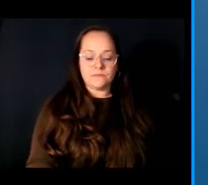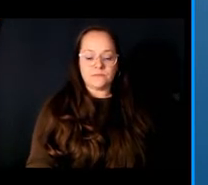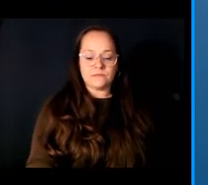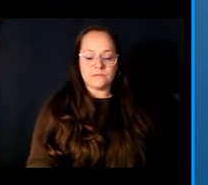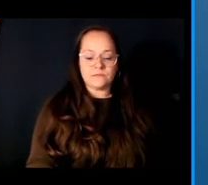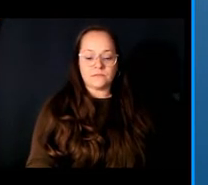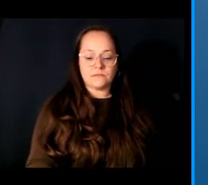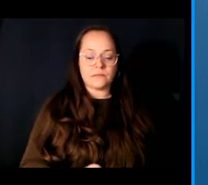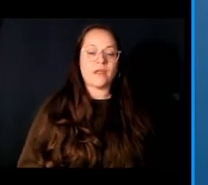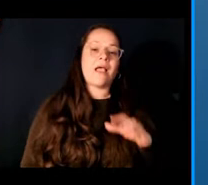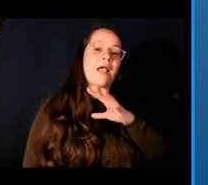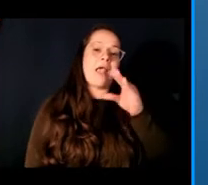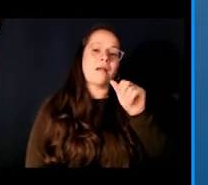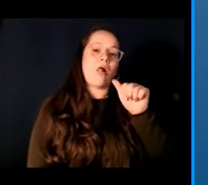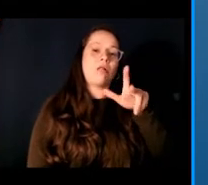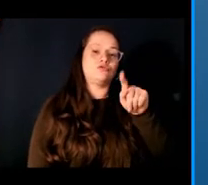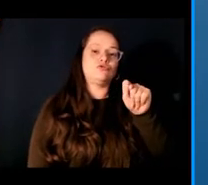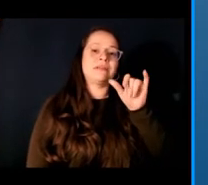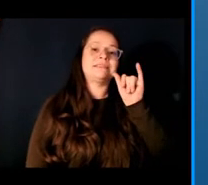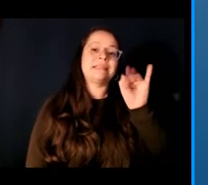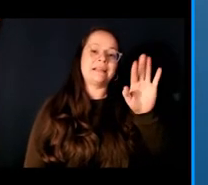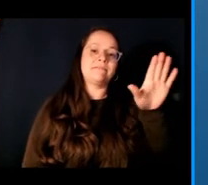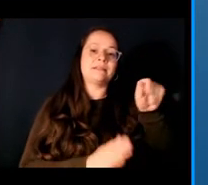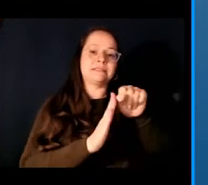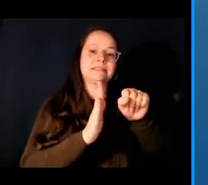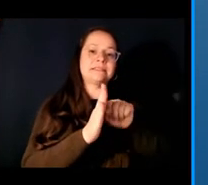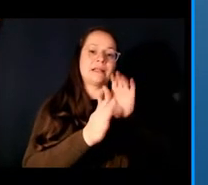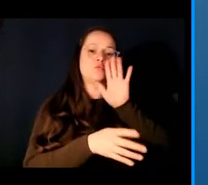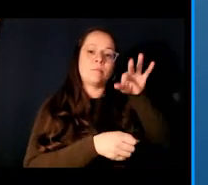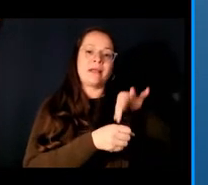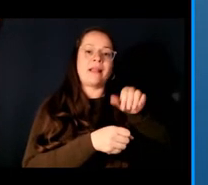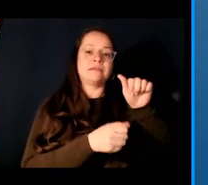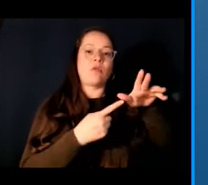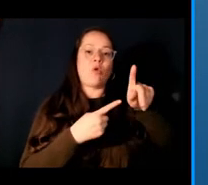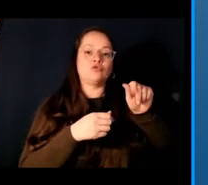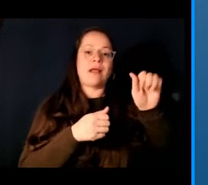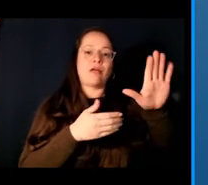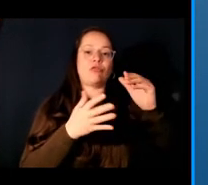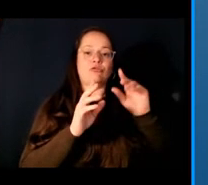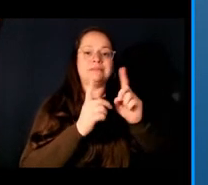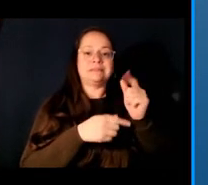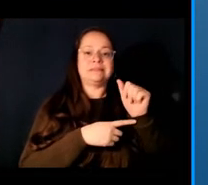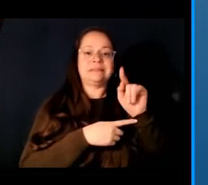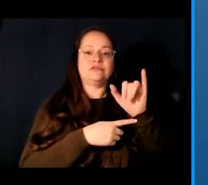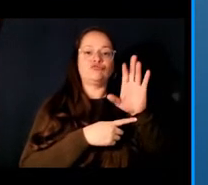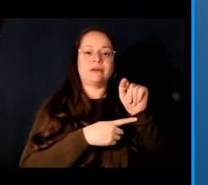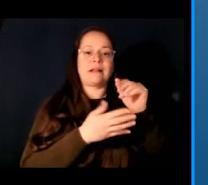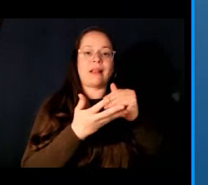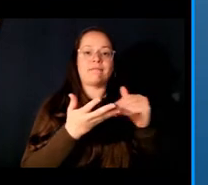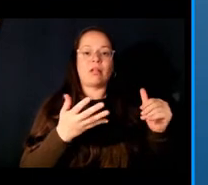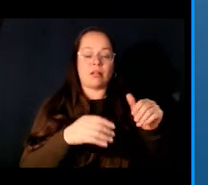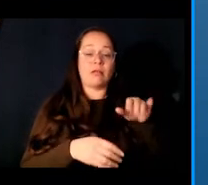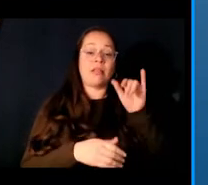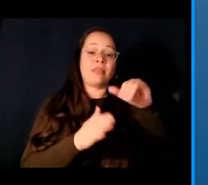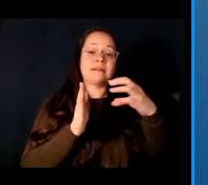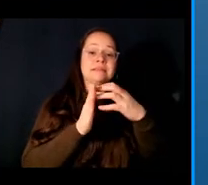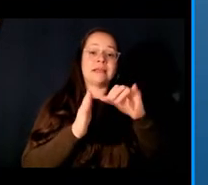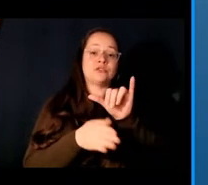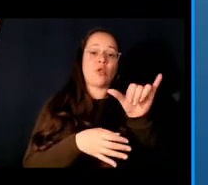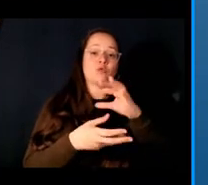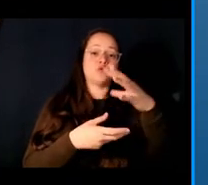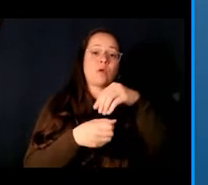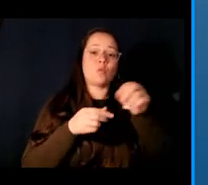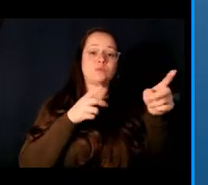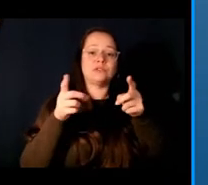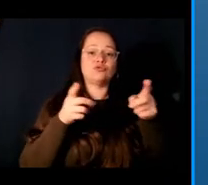and alternates if the state is also electing alternates at the district level this section also includes a description